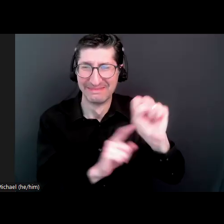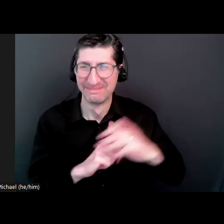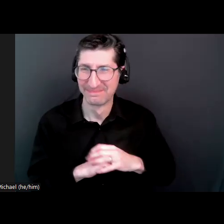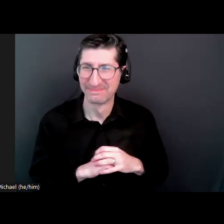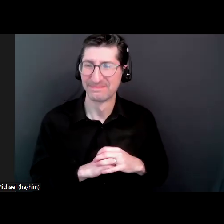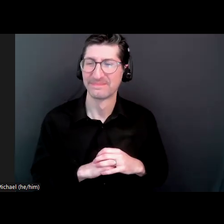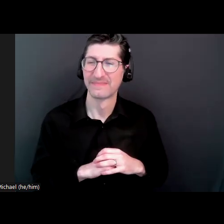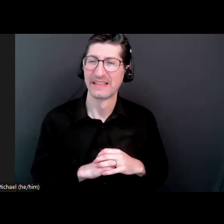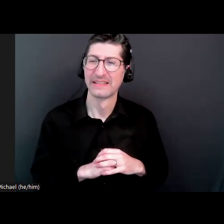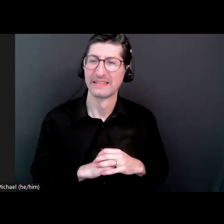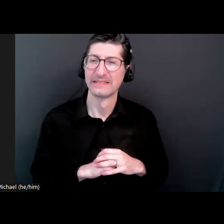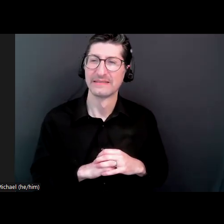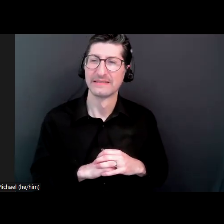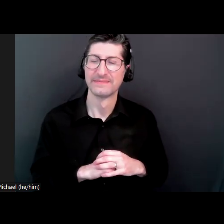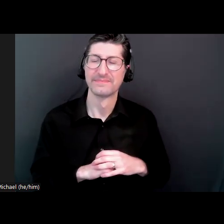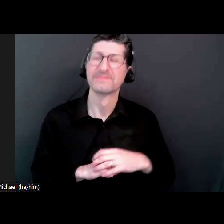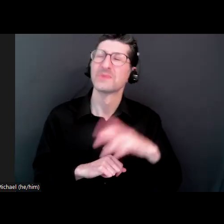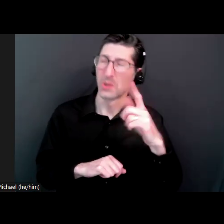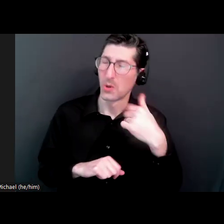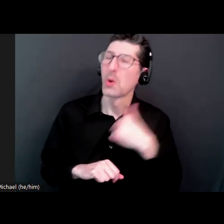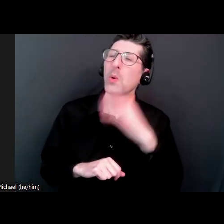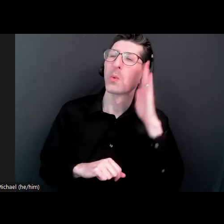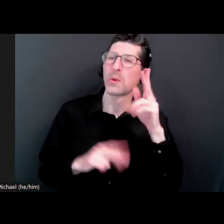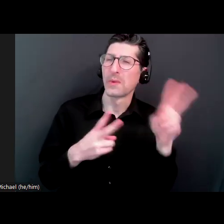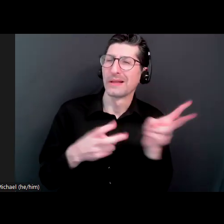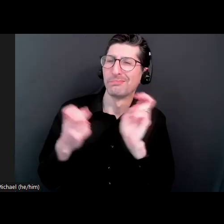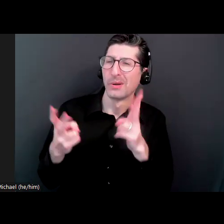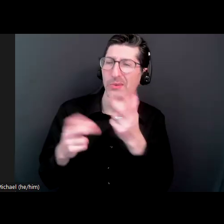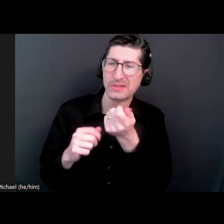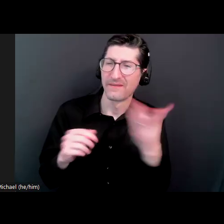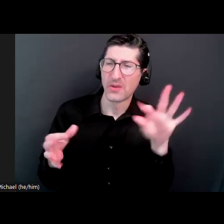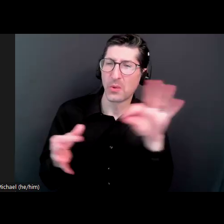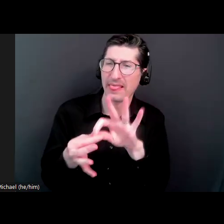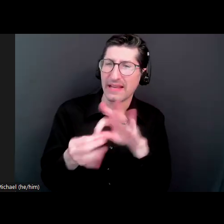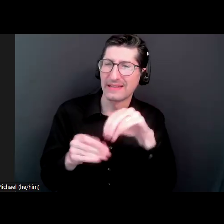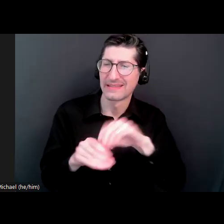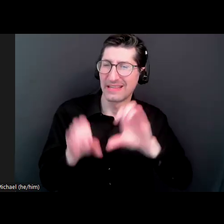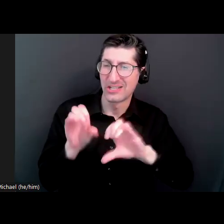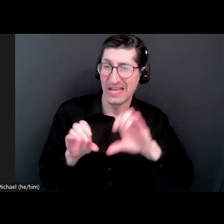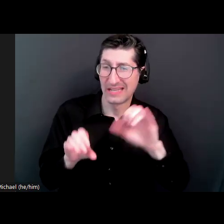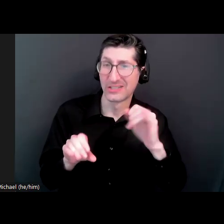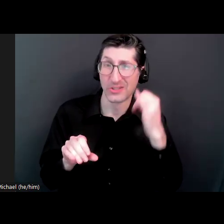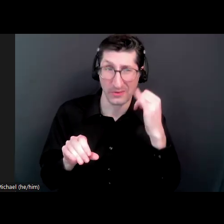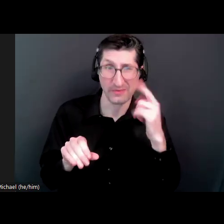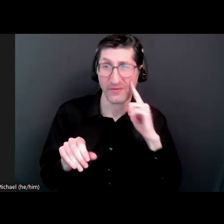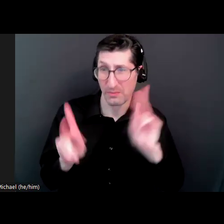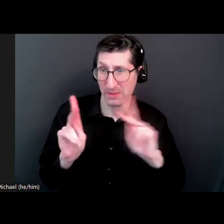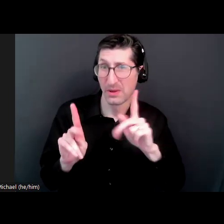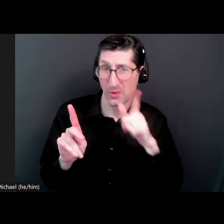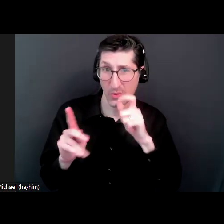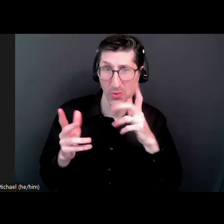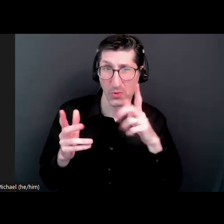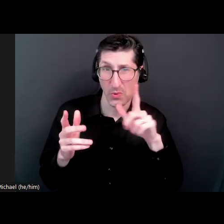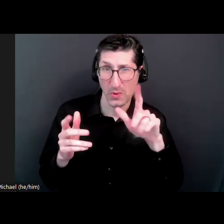So I think there's going to be a couple links in the chat for folks who have access to the EJ meetings,